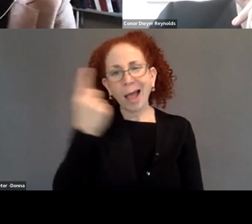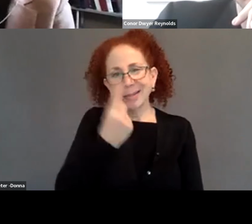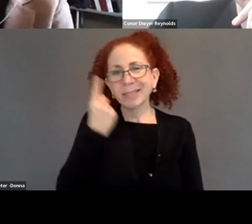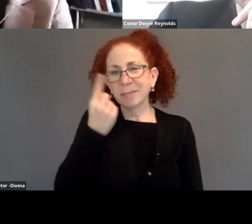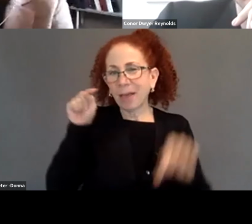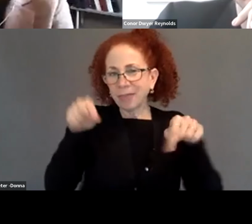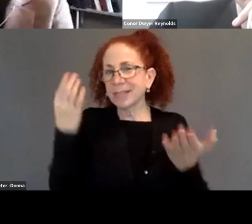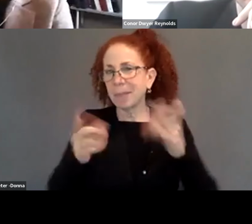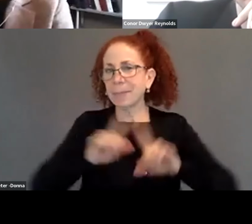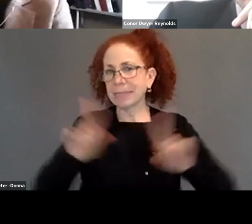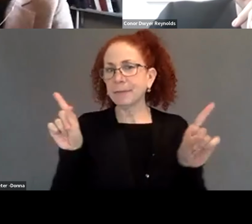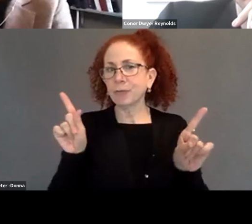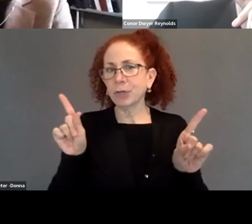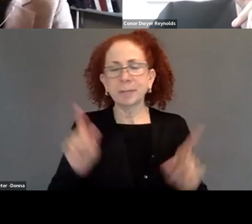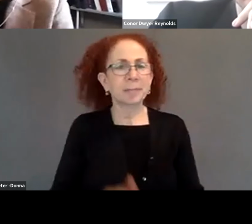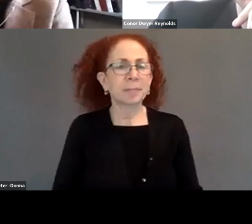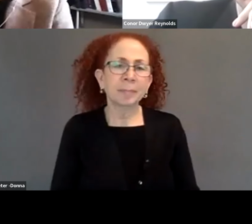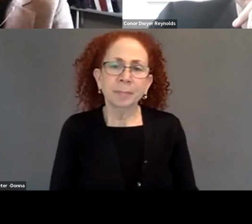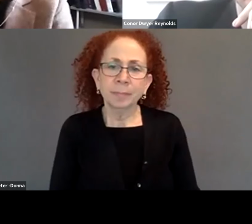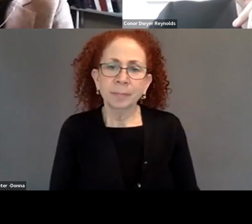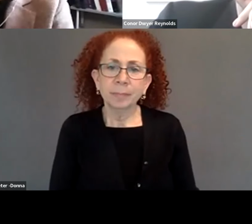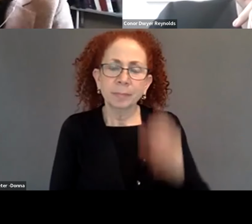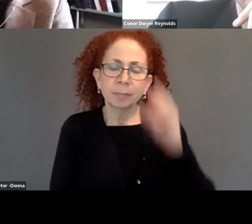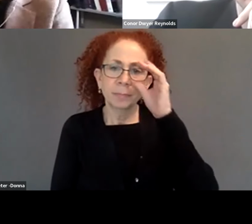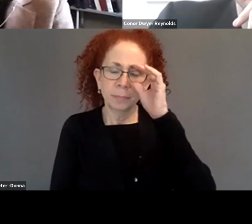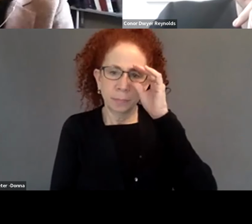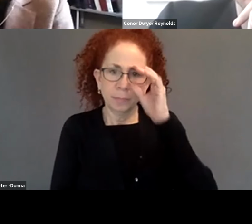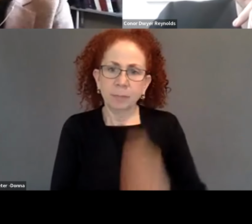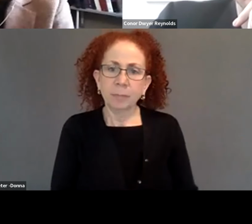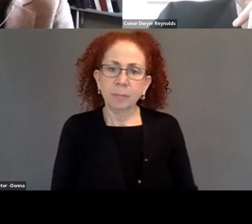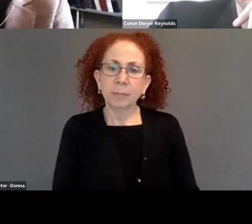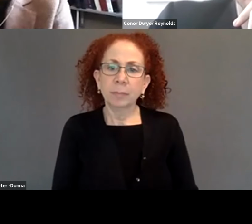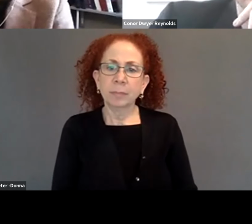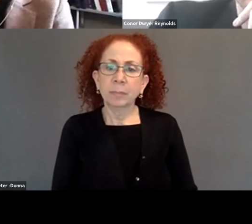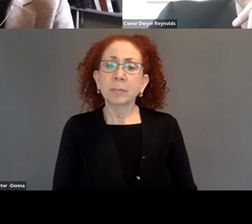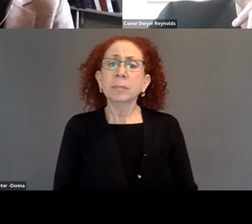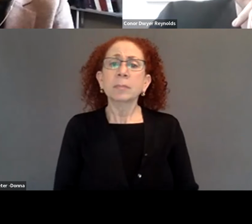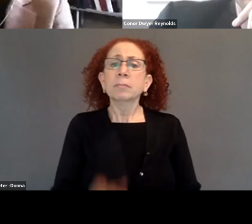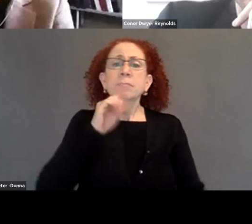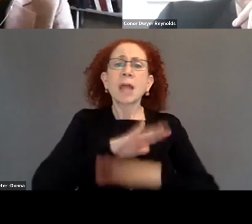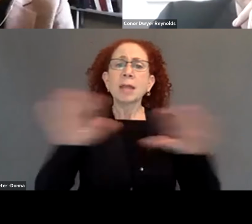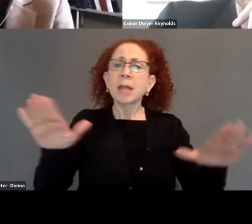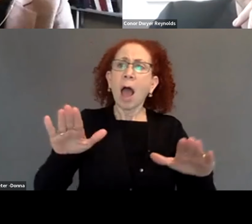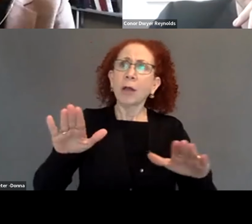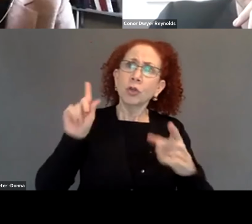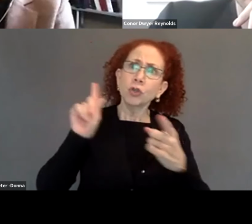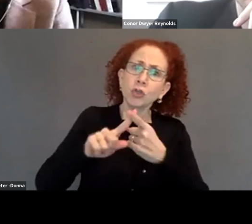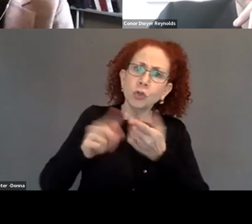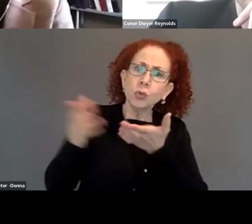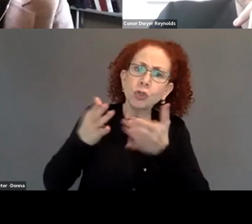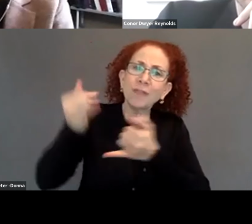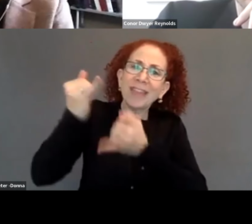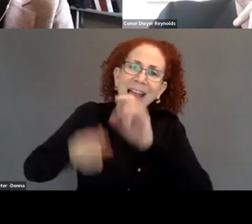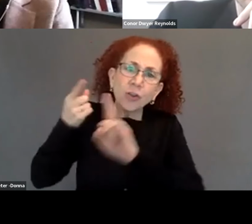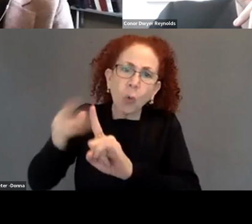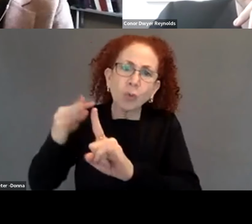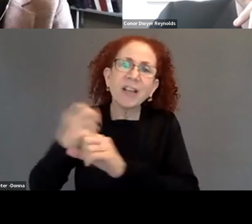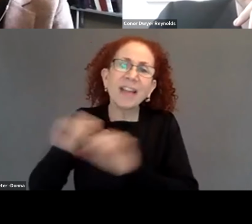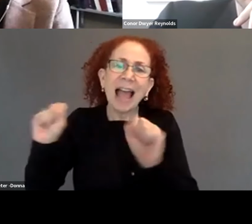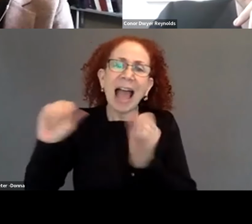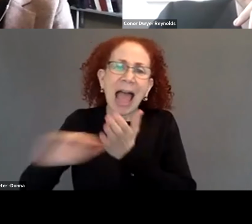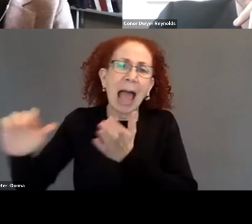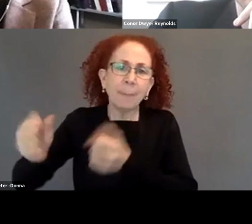different, and certainly not in service of the end goals of abolition, but might shape the experiences